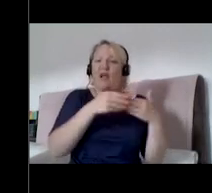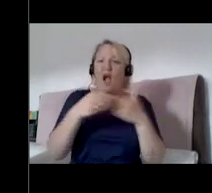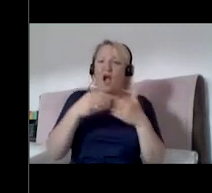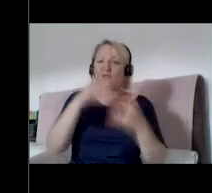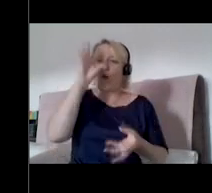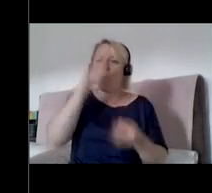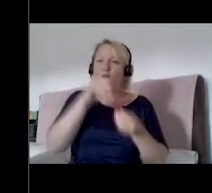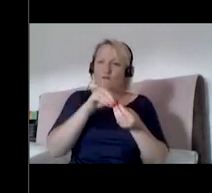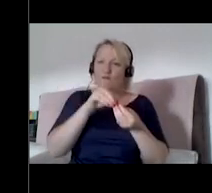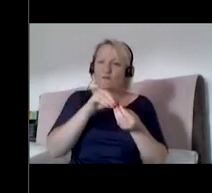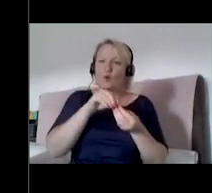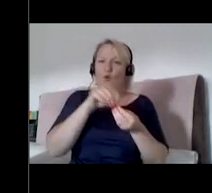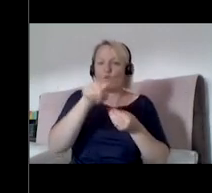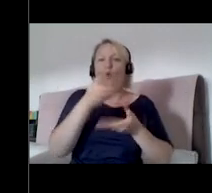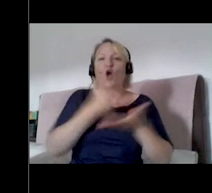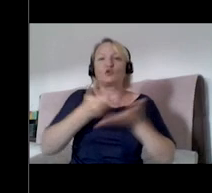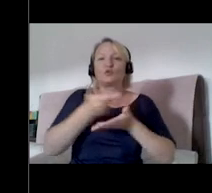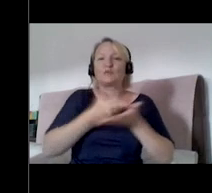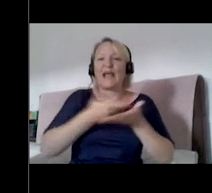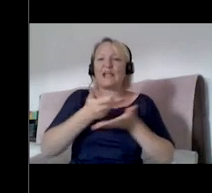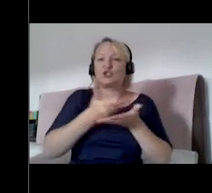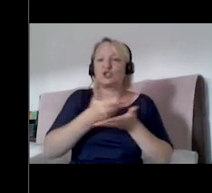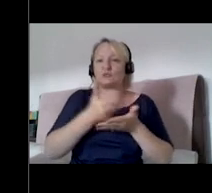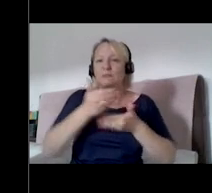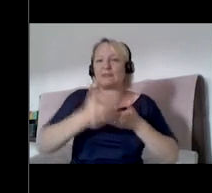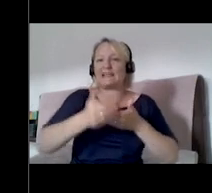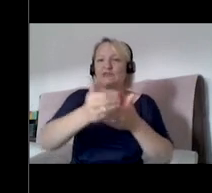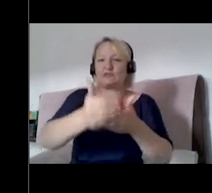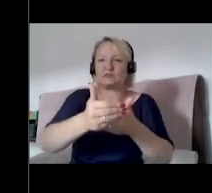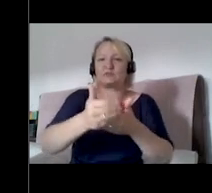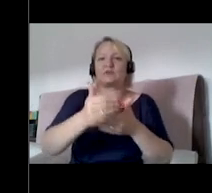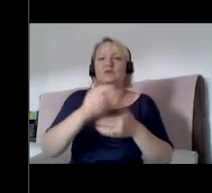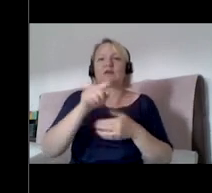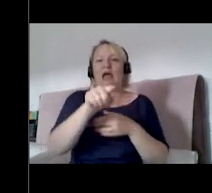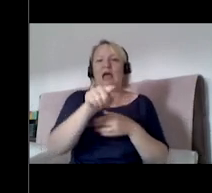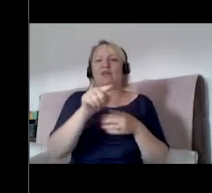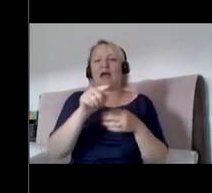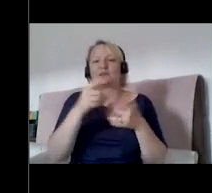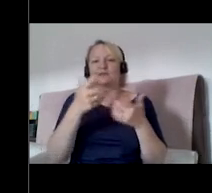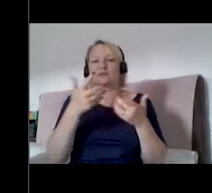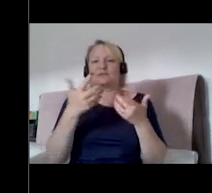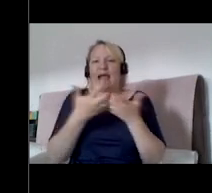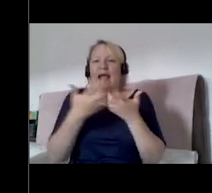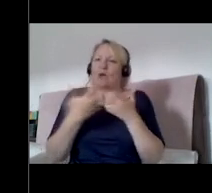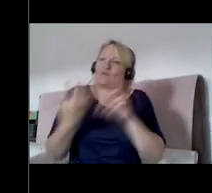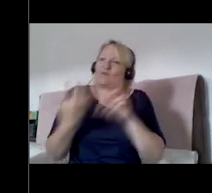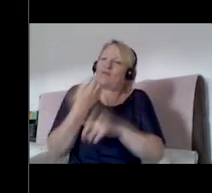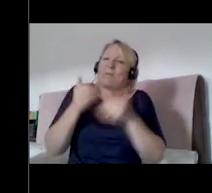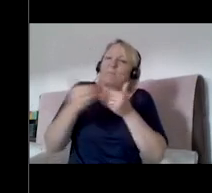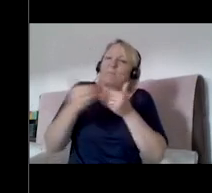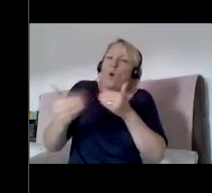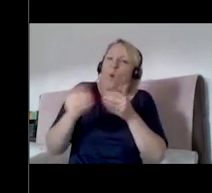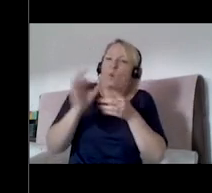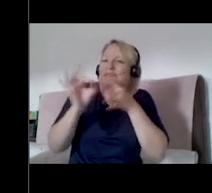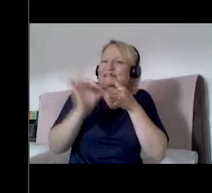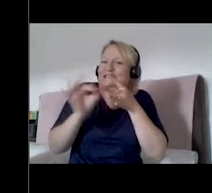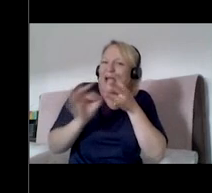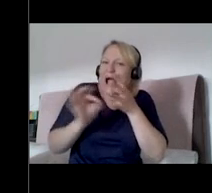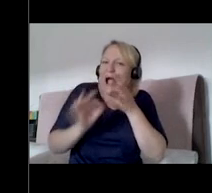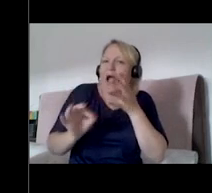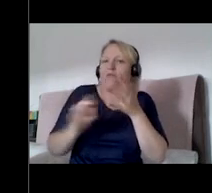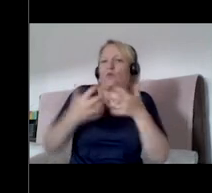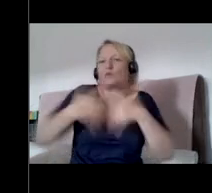in the consultation materials with directions on where to find out more detail in the technical documents. The